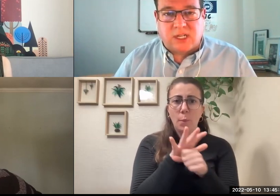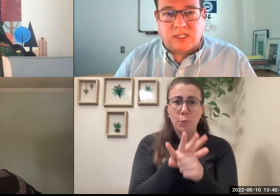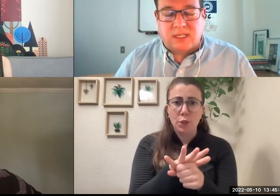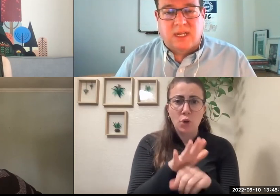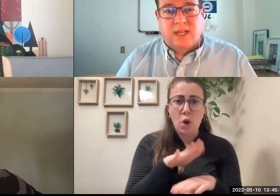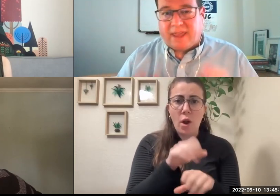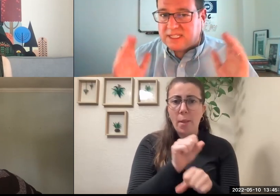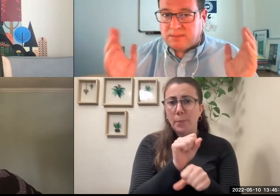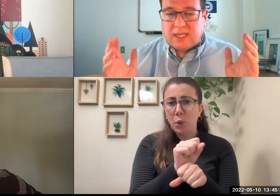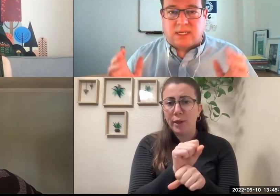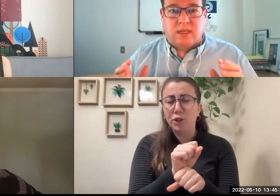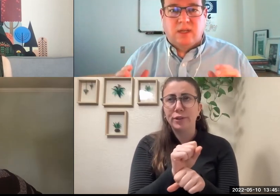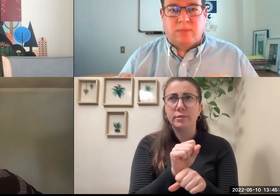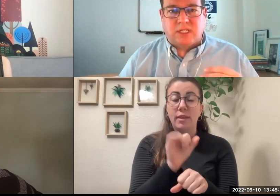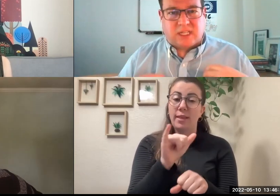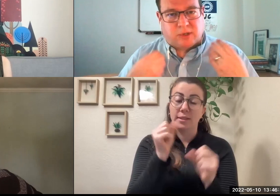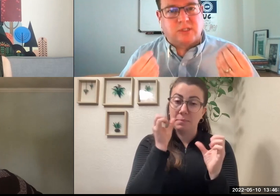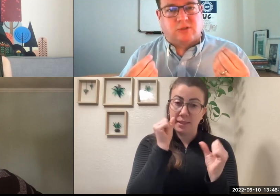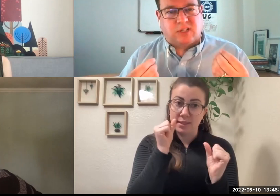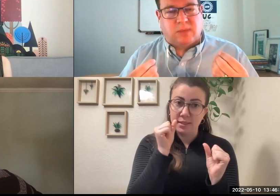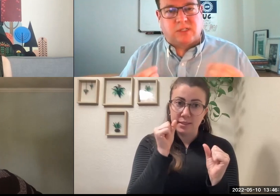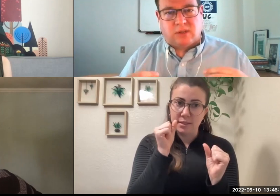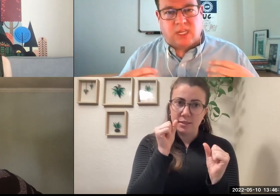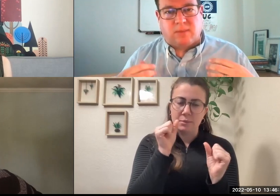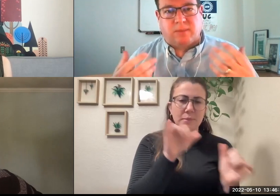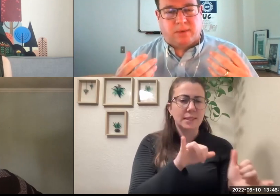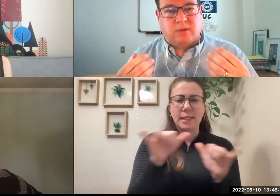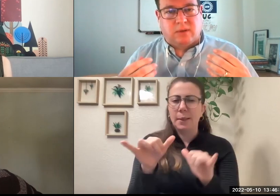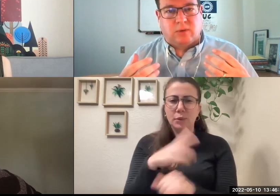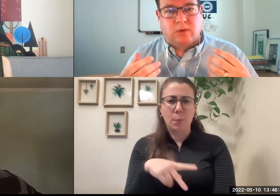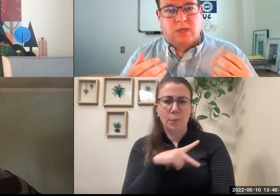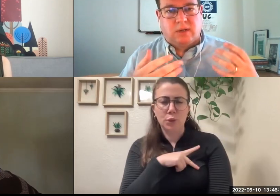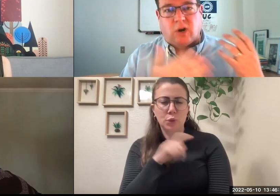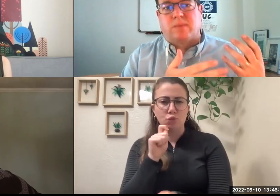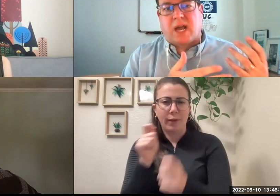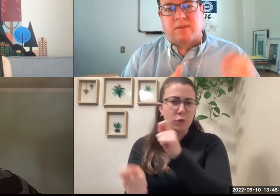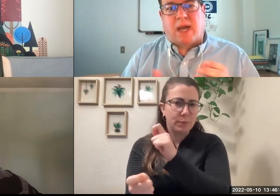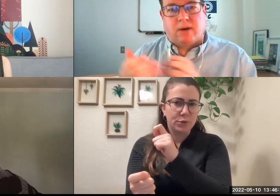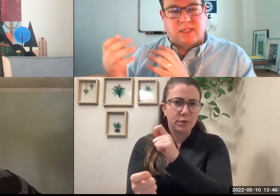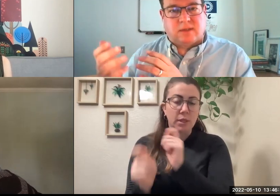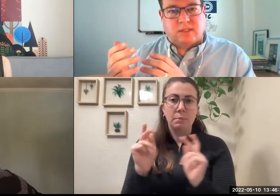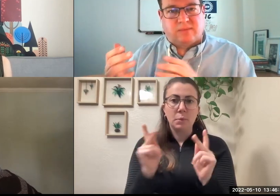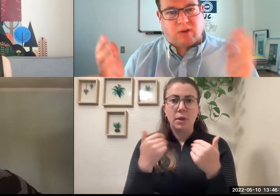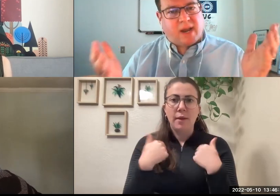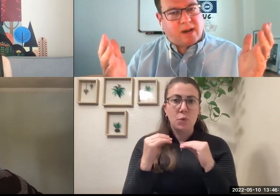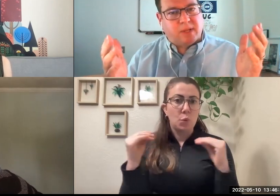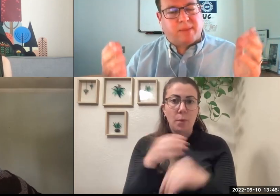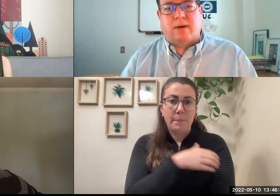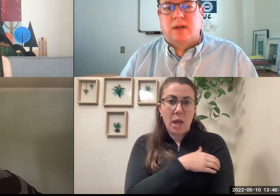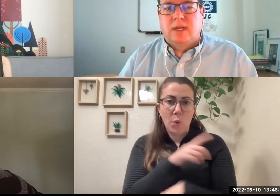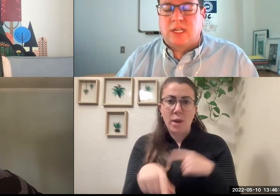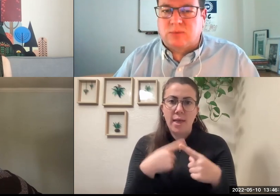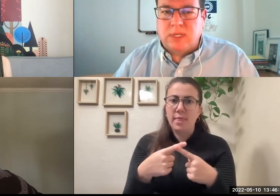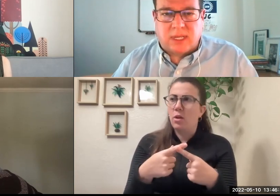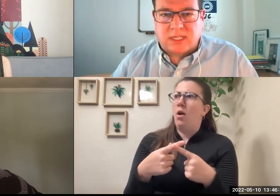to change things, that's amazing. But just like the personal transformation that you see among people who go from not having power to figuring out how to build